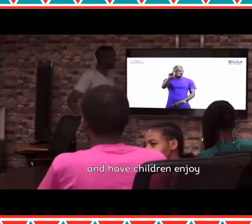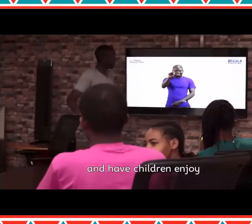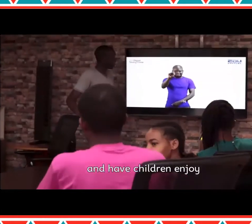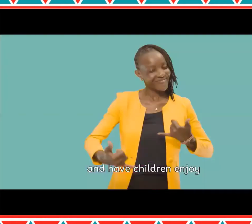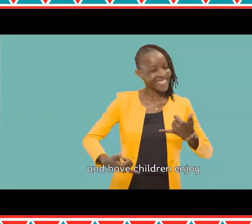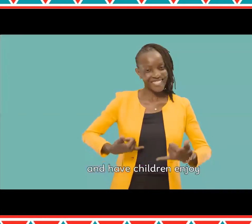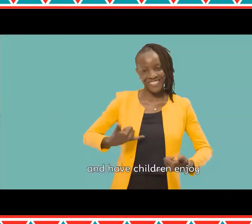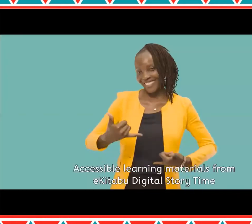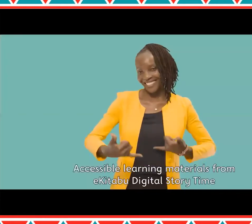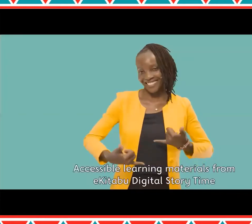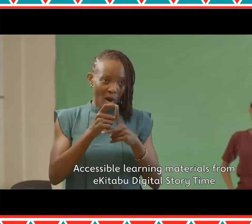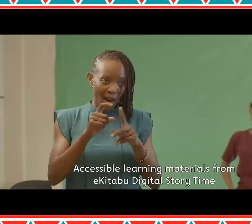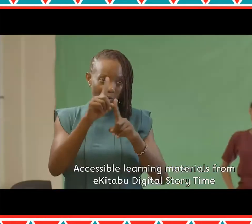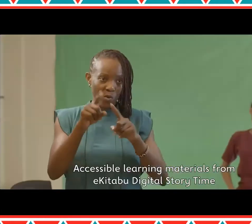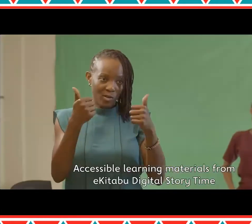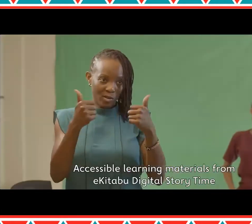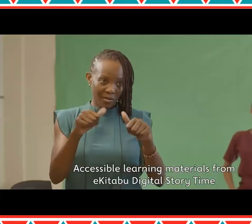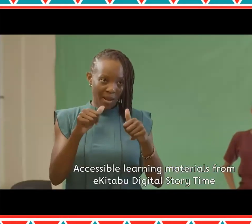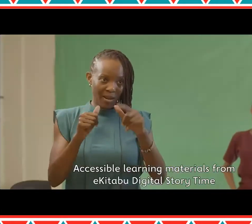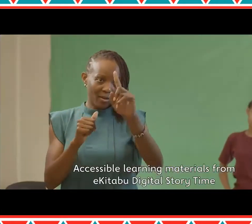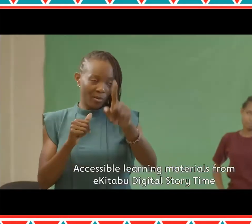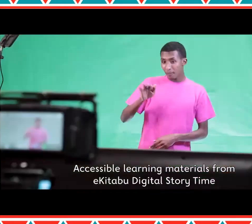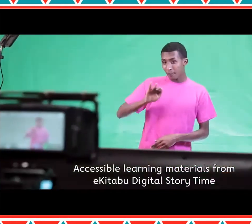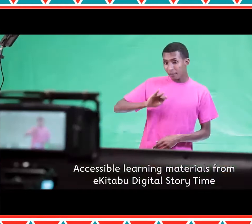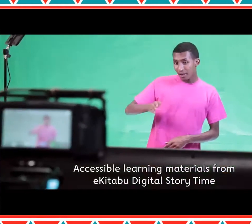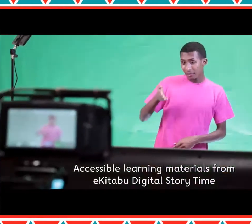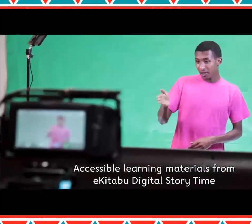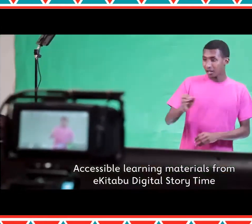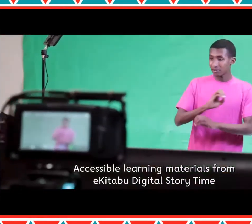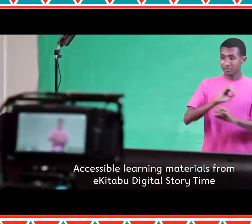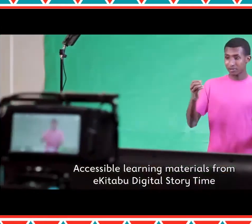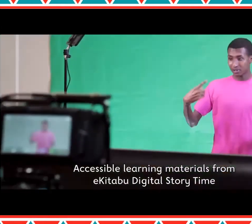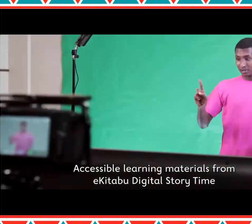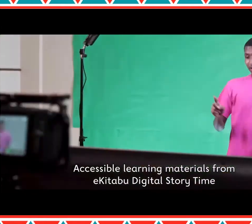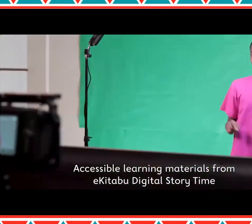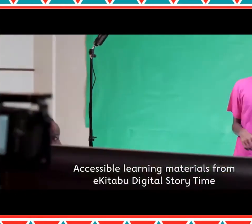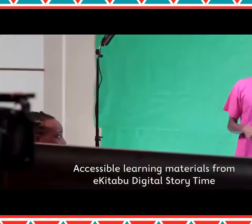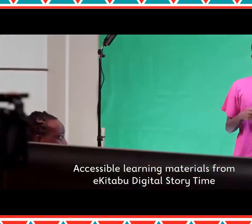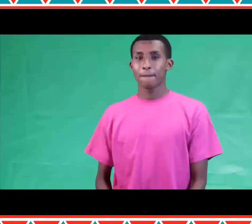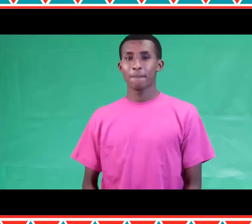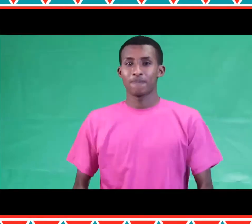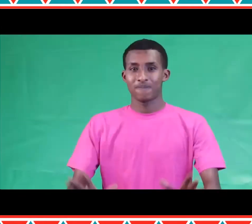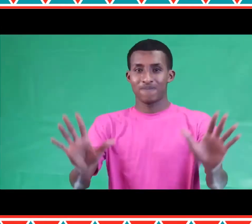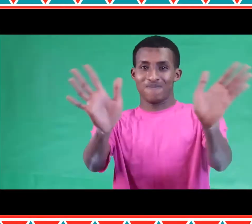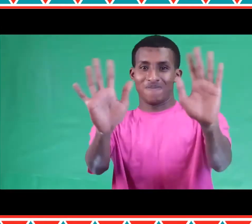Dog. D